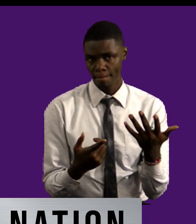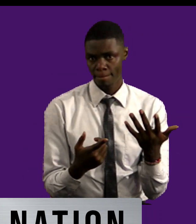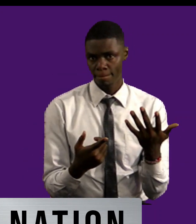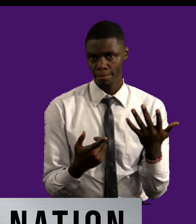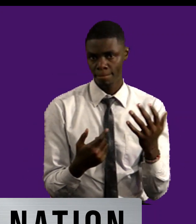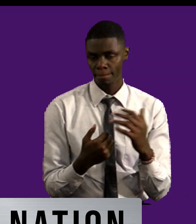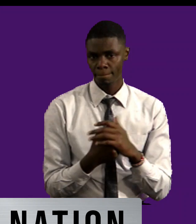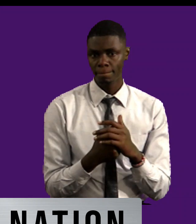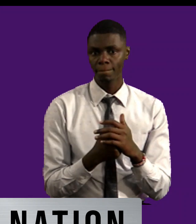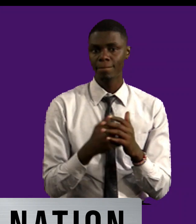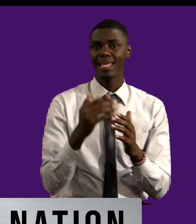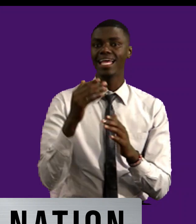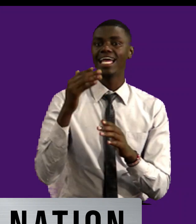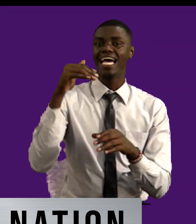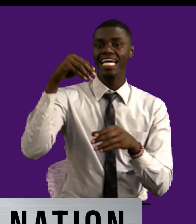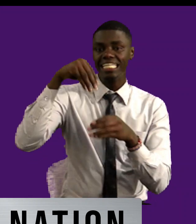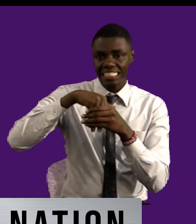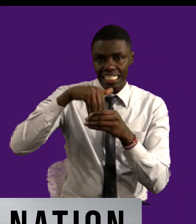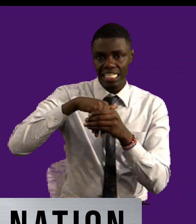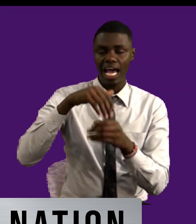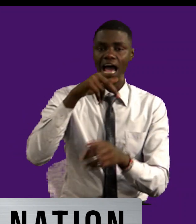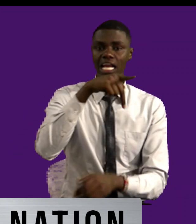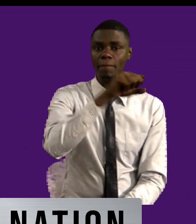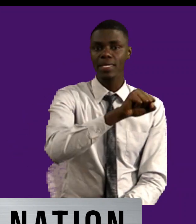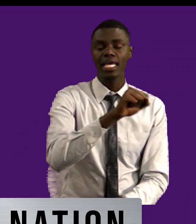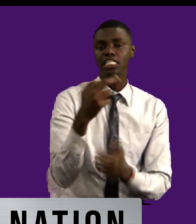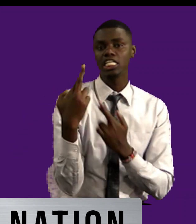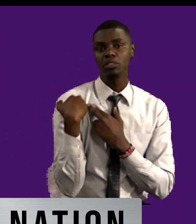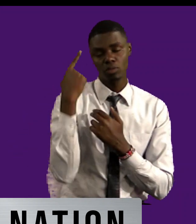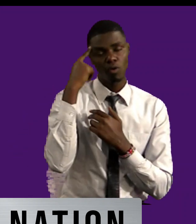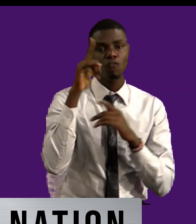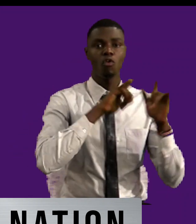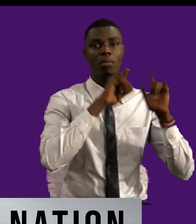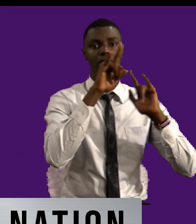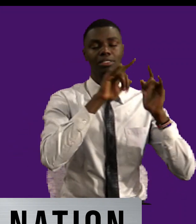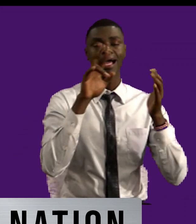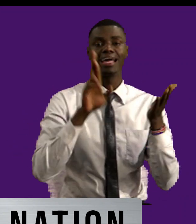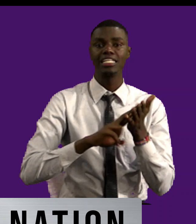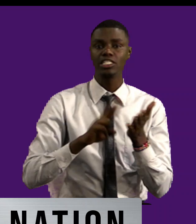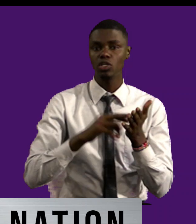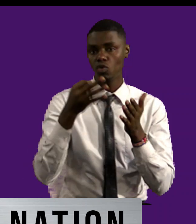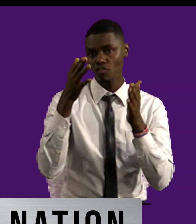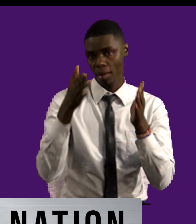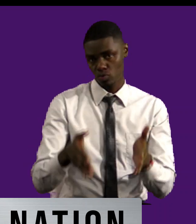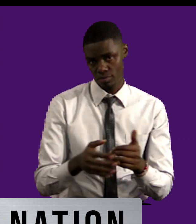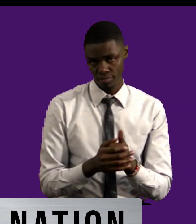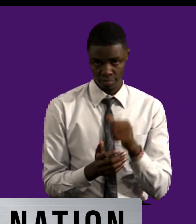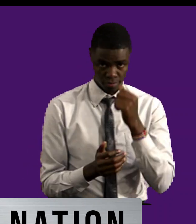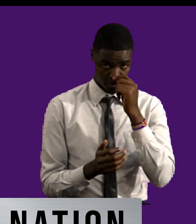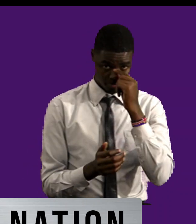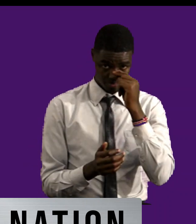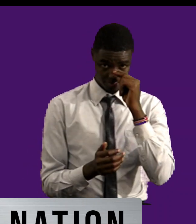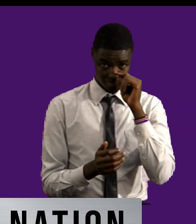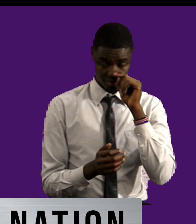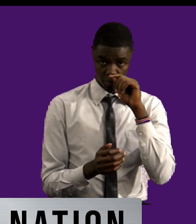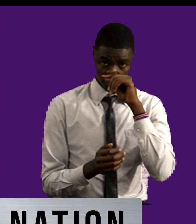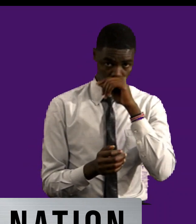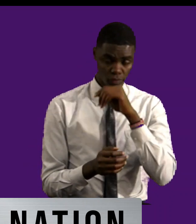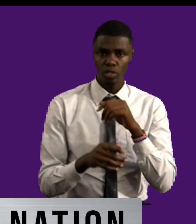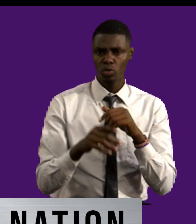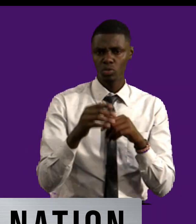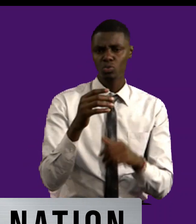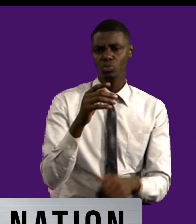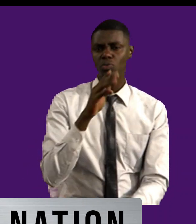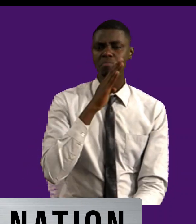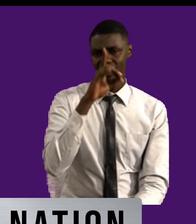the Interior and PS in charge of migration and registration of persons to take it